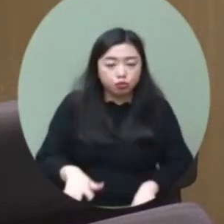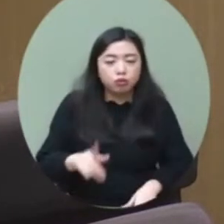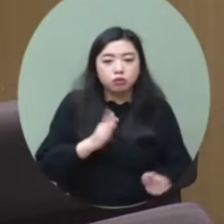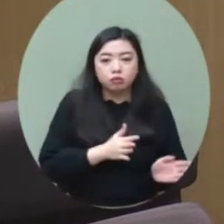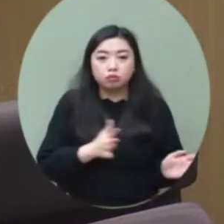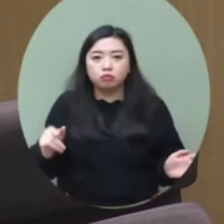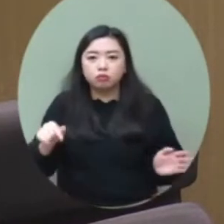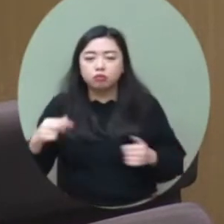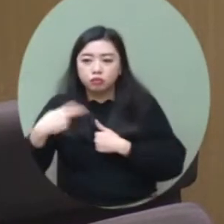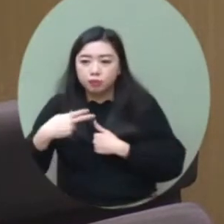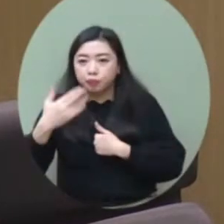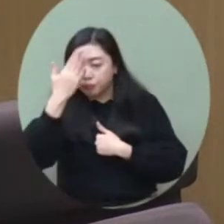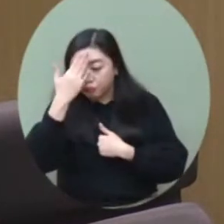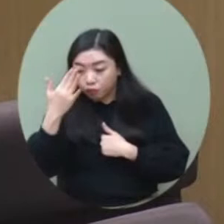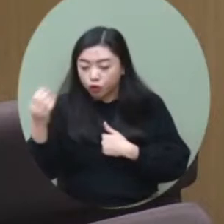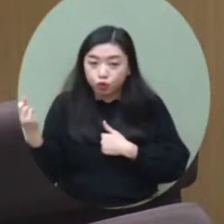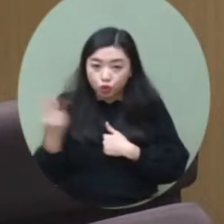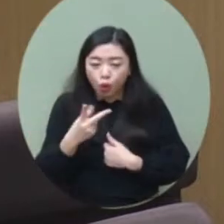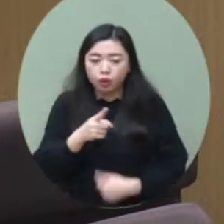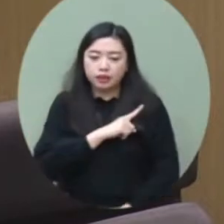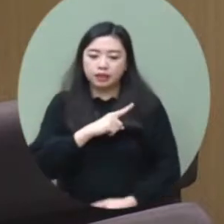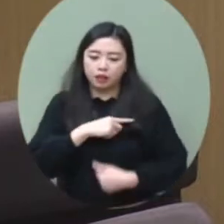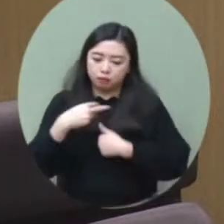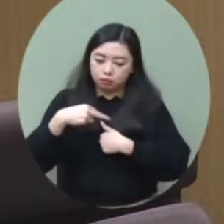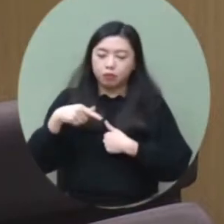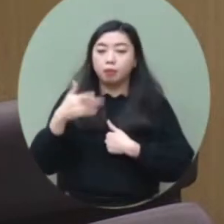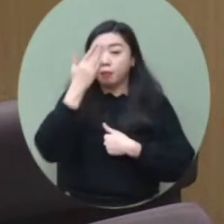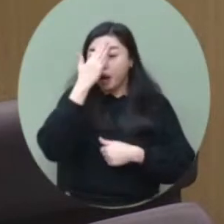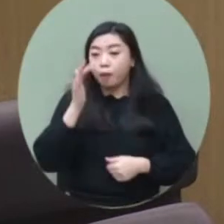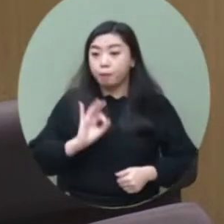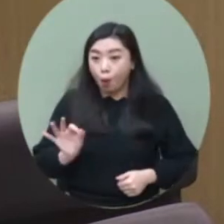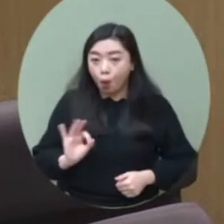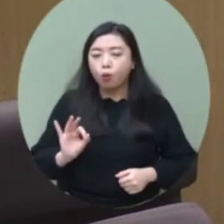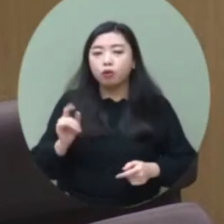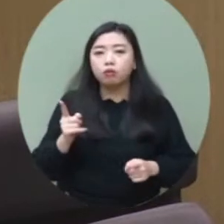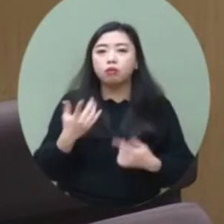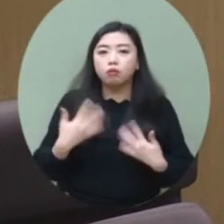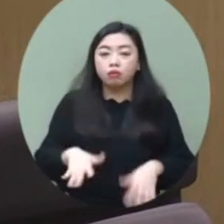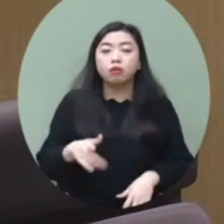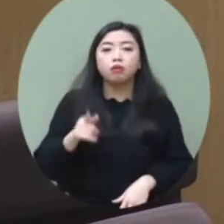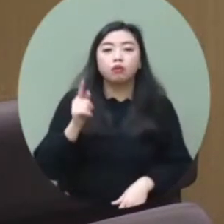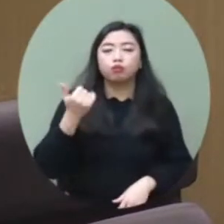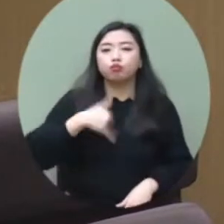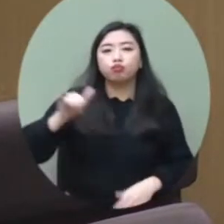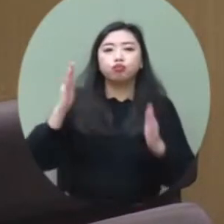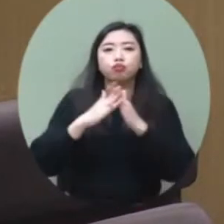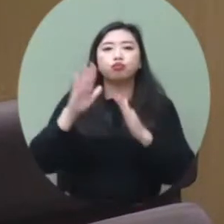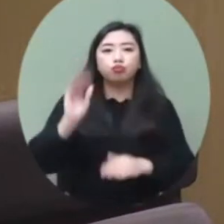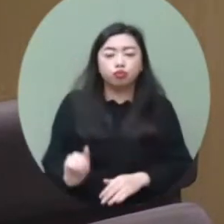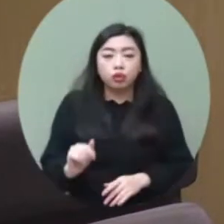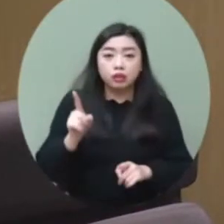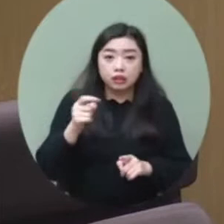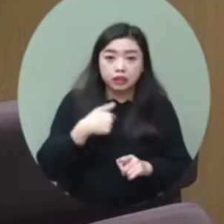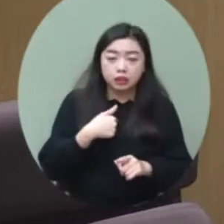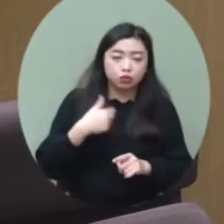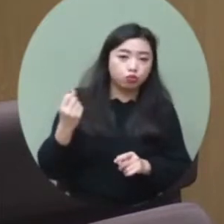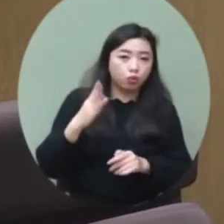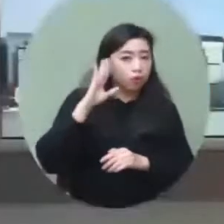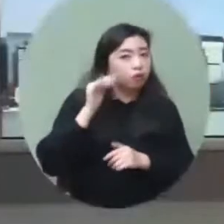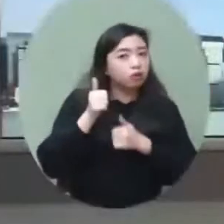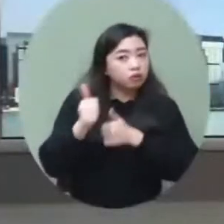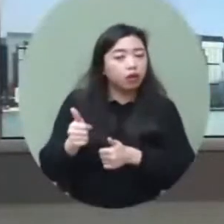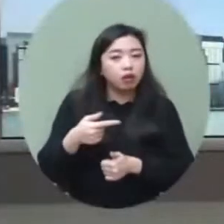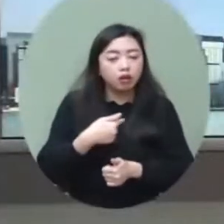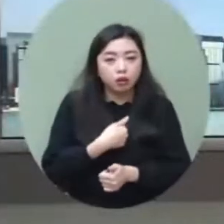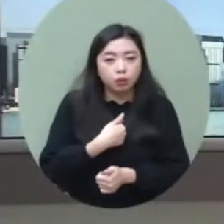tested positive at home, and if they test negative on the 14th day, they can leave home. So